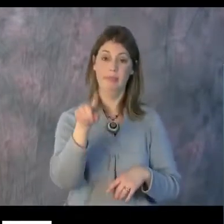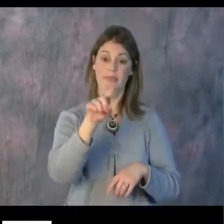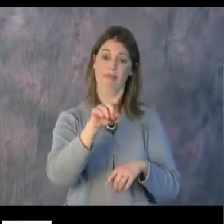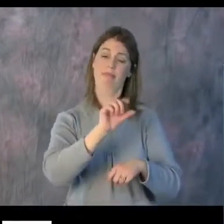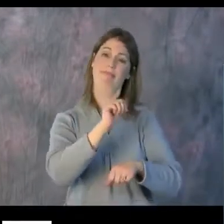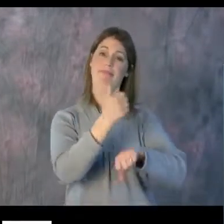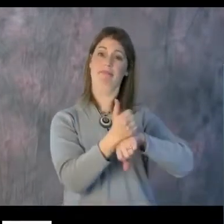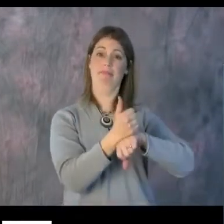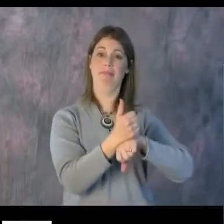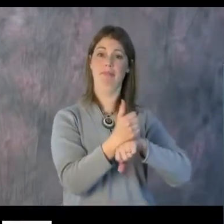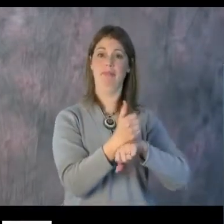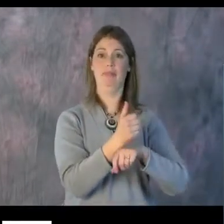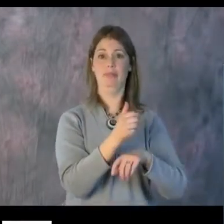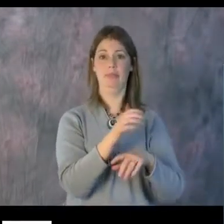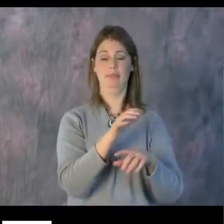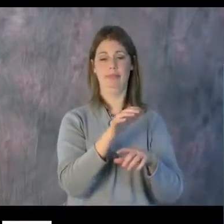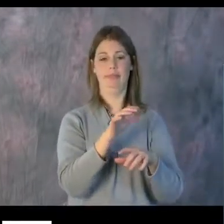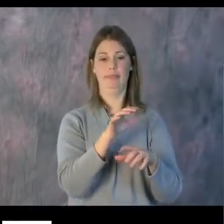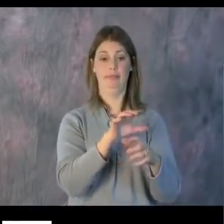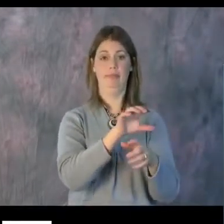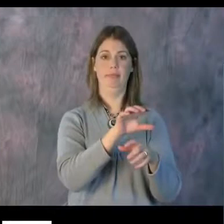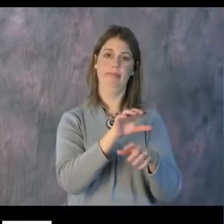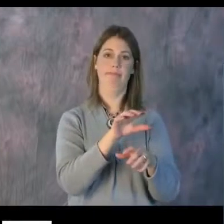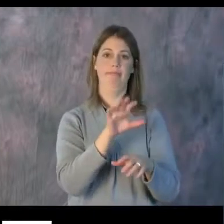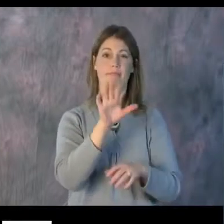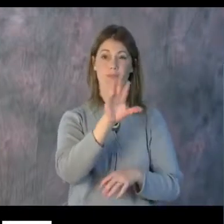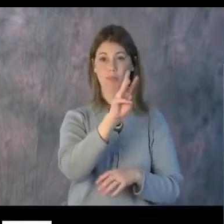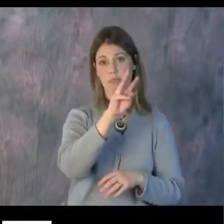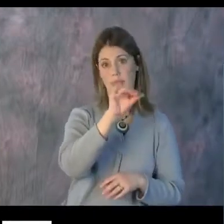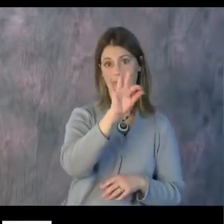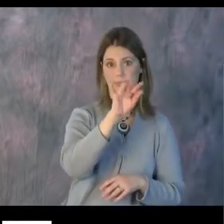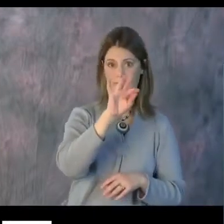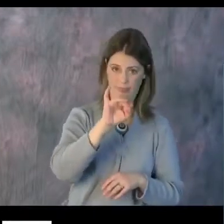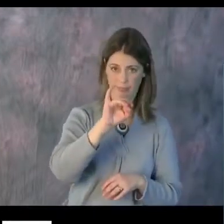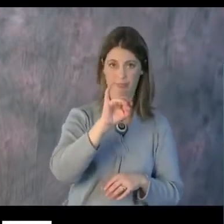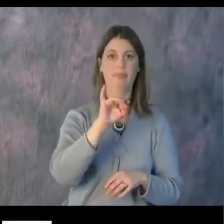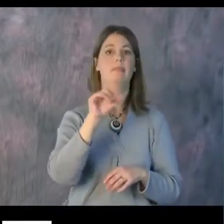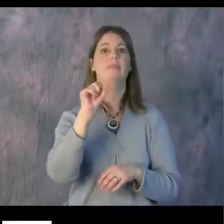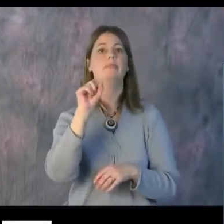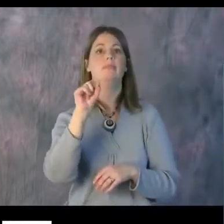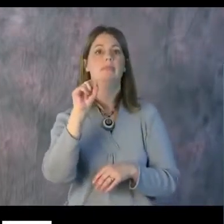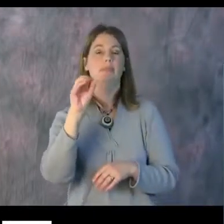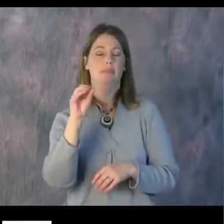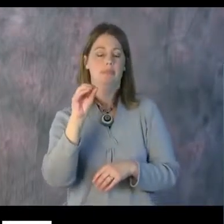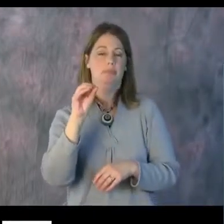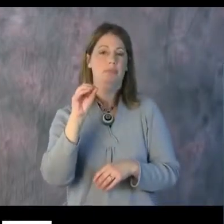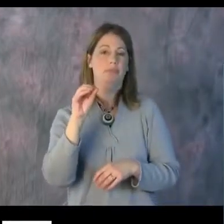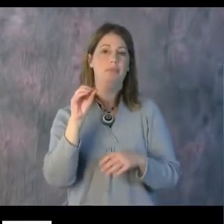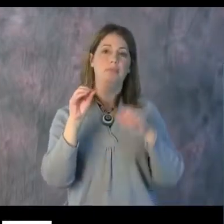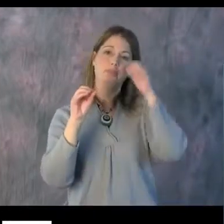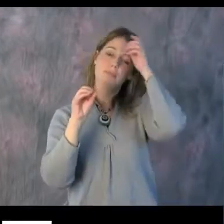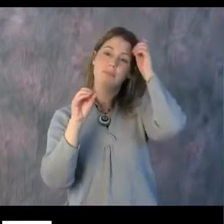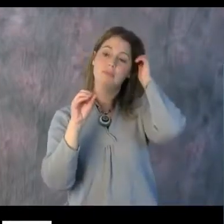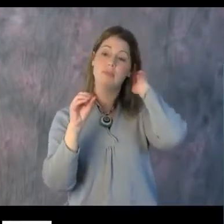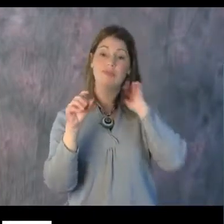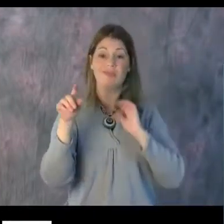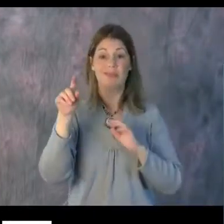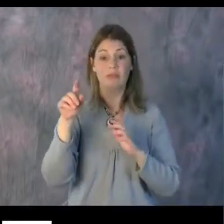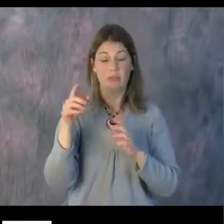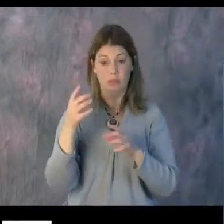And a lot of times students want to go on Facebook. You could set something up, because of course it needs Wi-Fi.